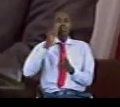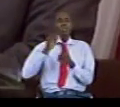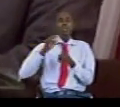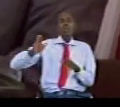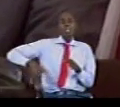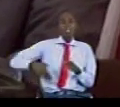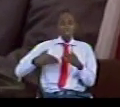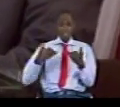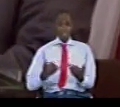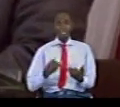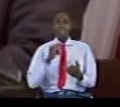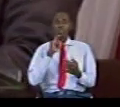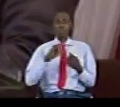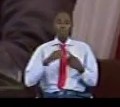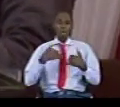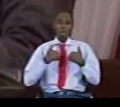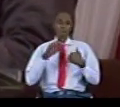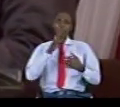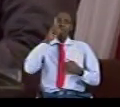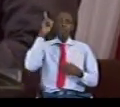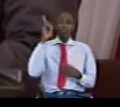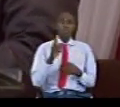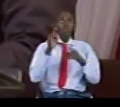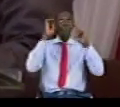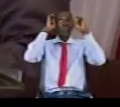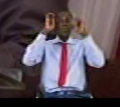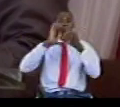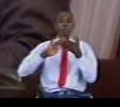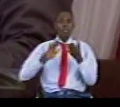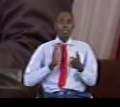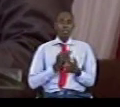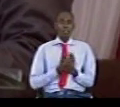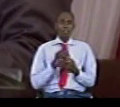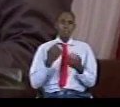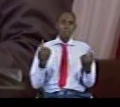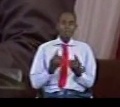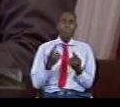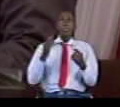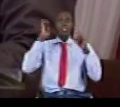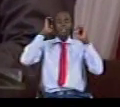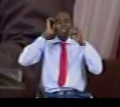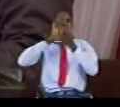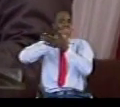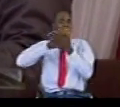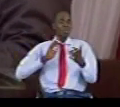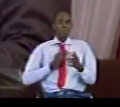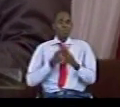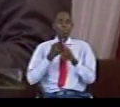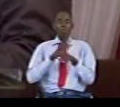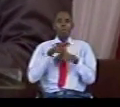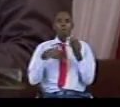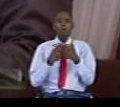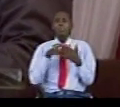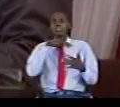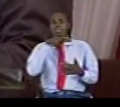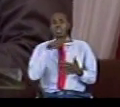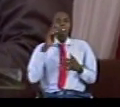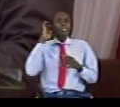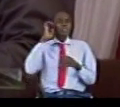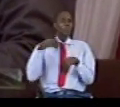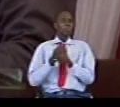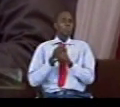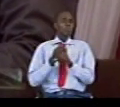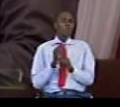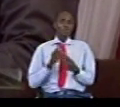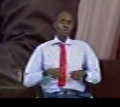now. He forgives our sins. He cleanses us from all sin. He gives us his grace. He makes us to live righteous lives.